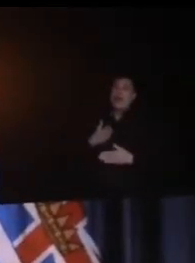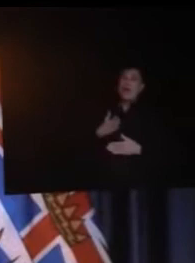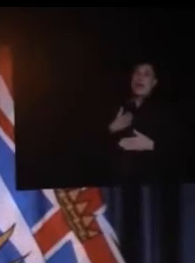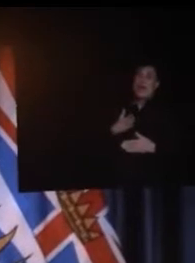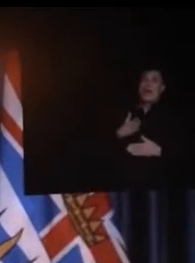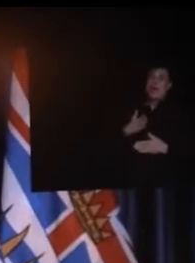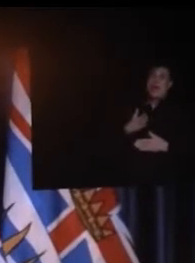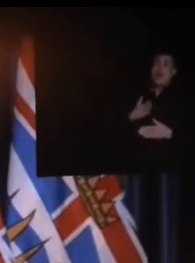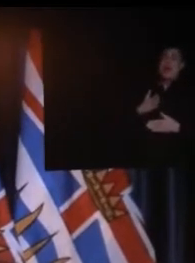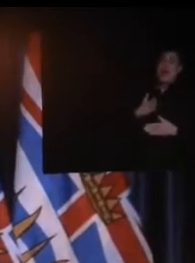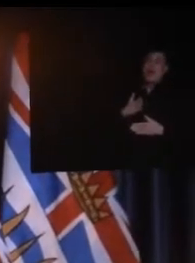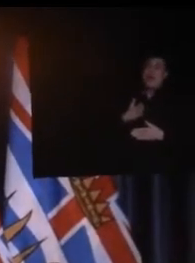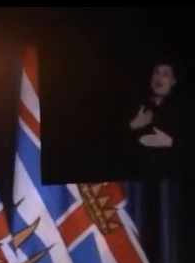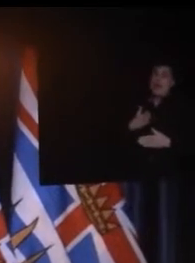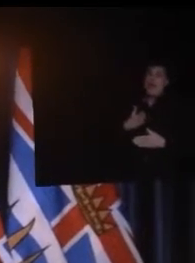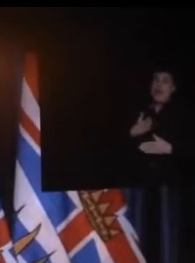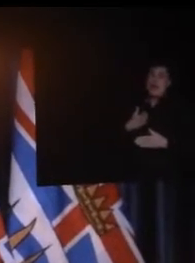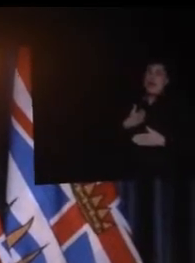Canada.